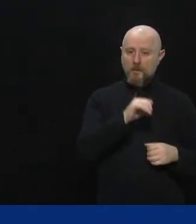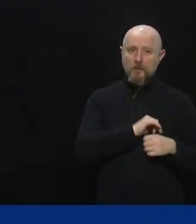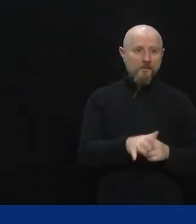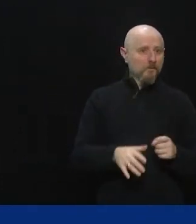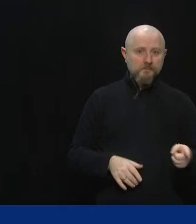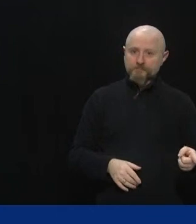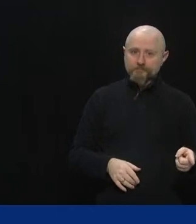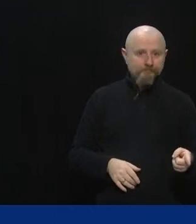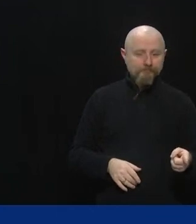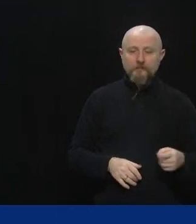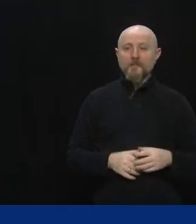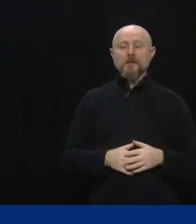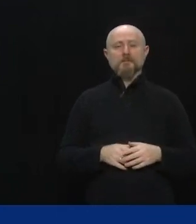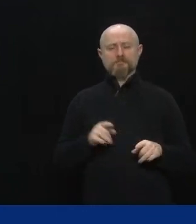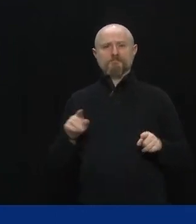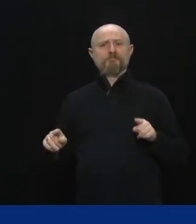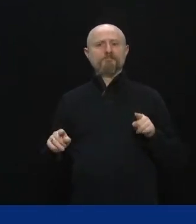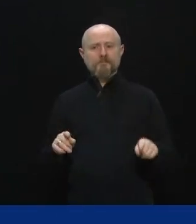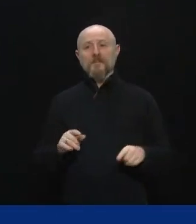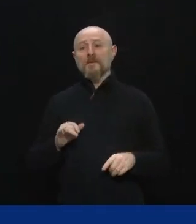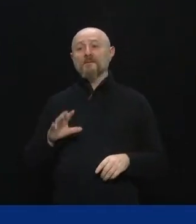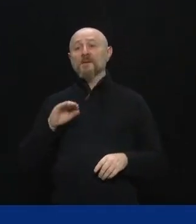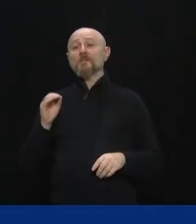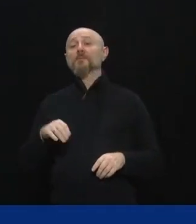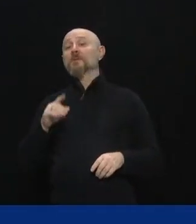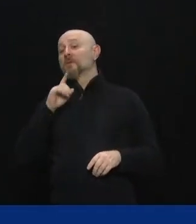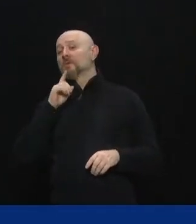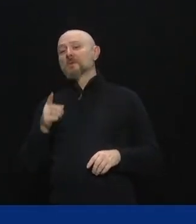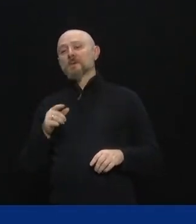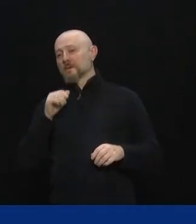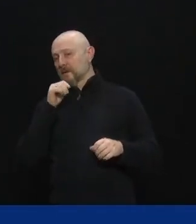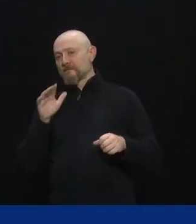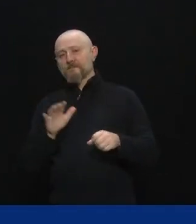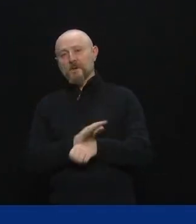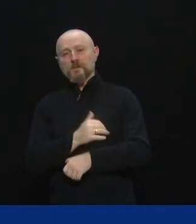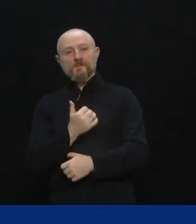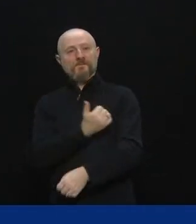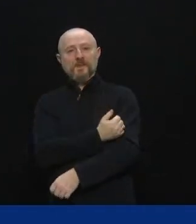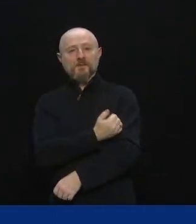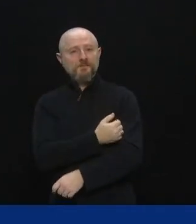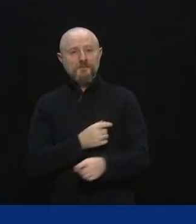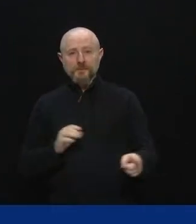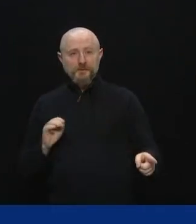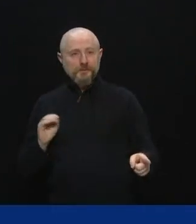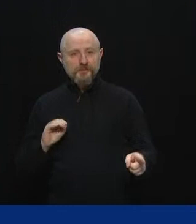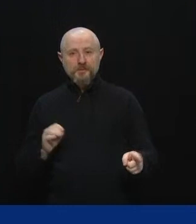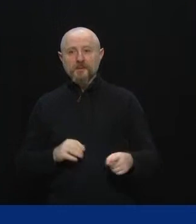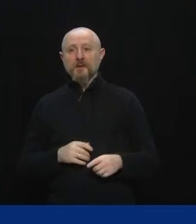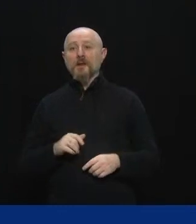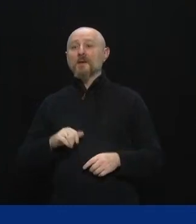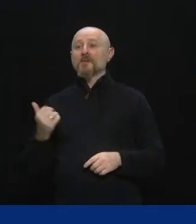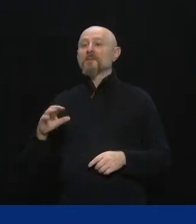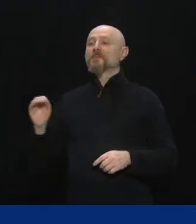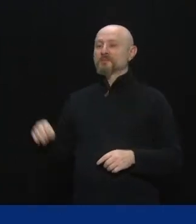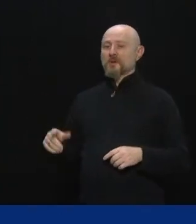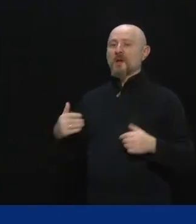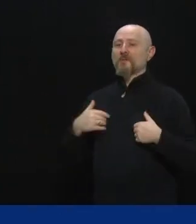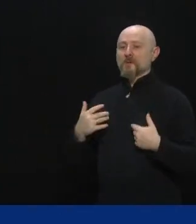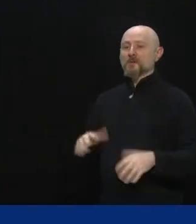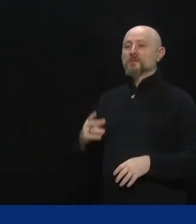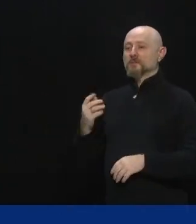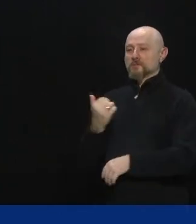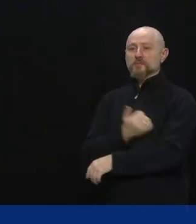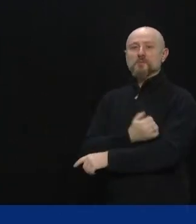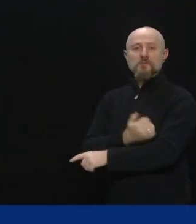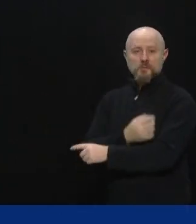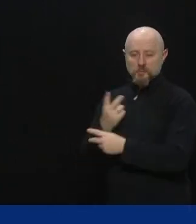50% are unvaccinated or partially vaccinated, and 50% have 2 doses of the vaccine. Very, very rare to